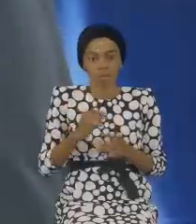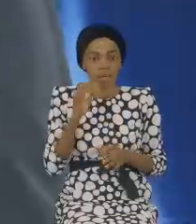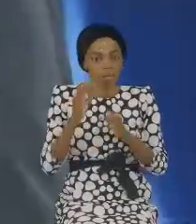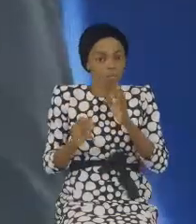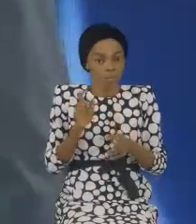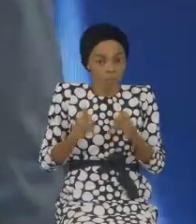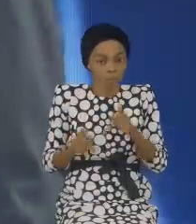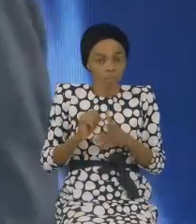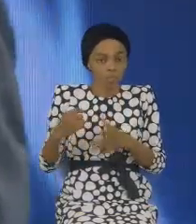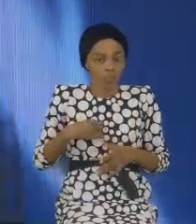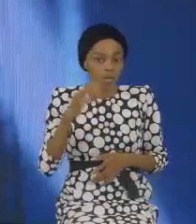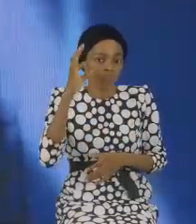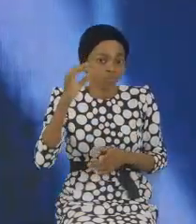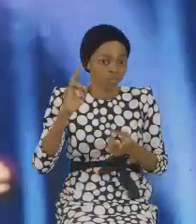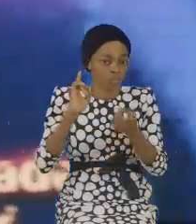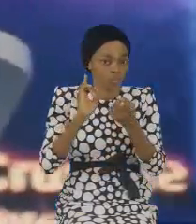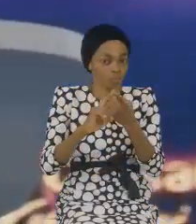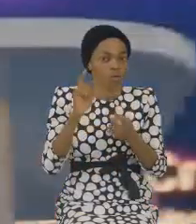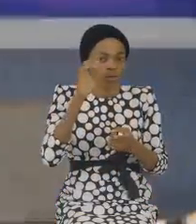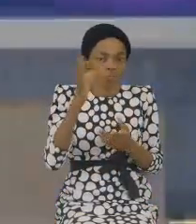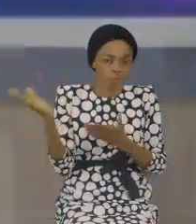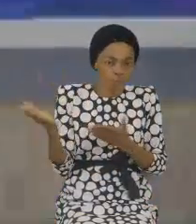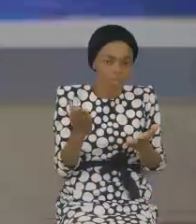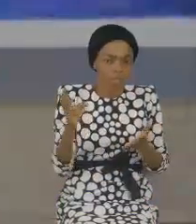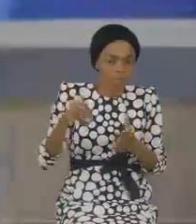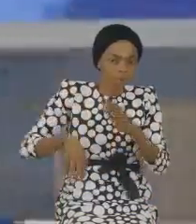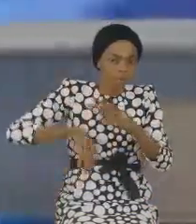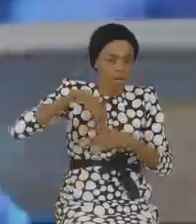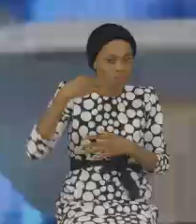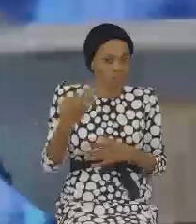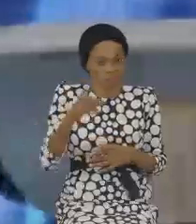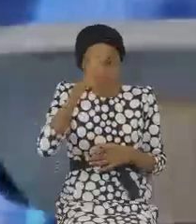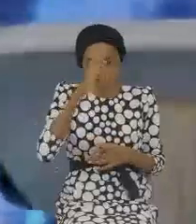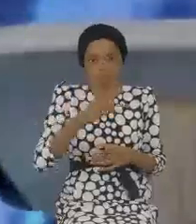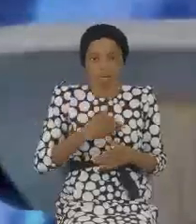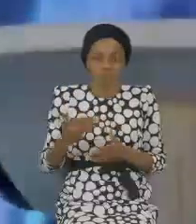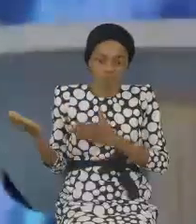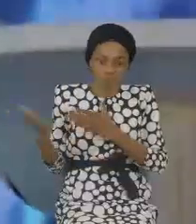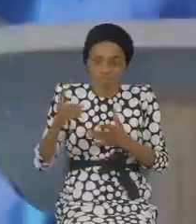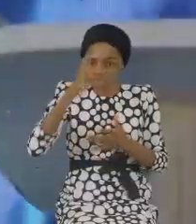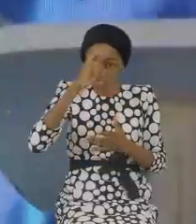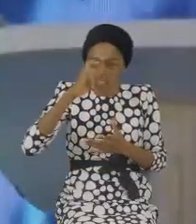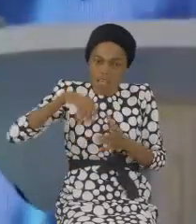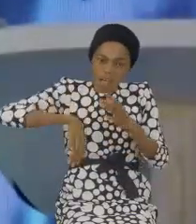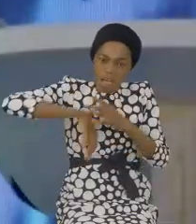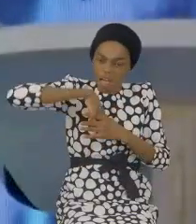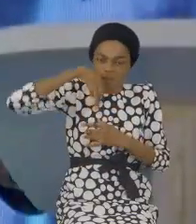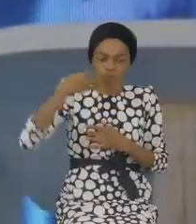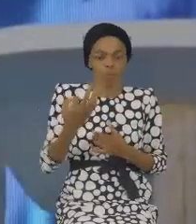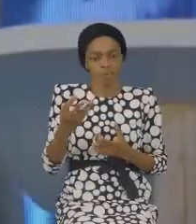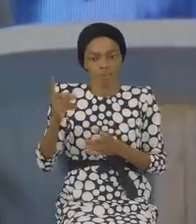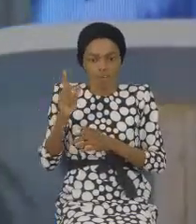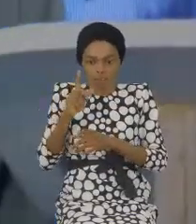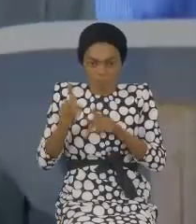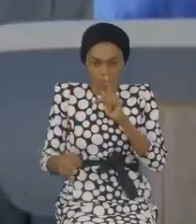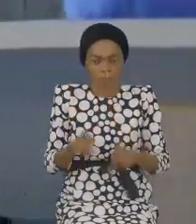bringing them out of Egypt and were bringing Egypt out of them. And it says in verse